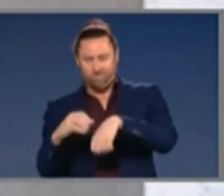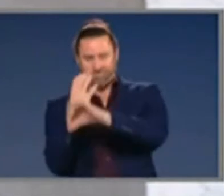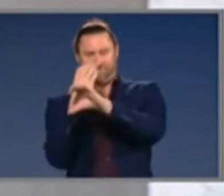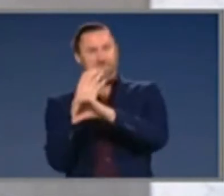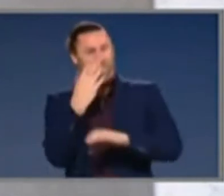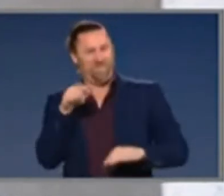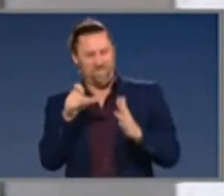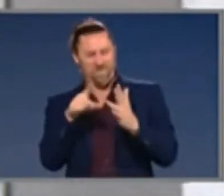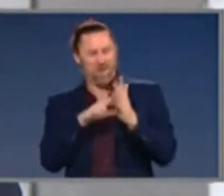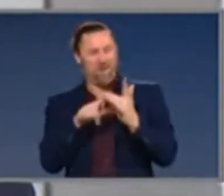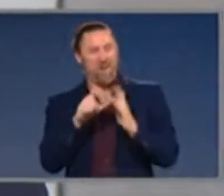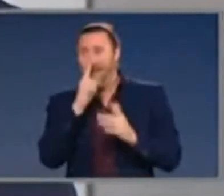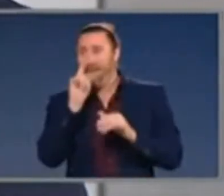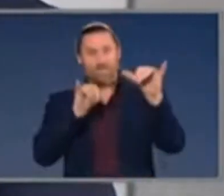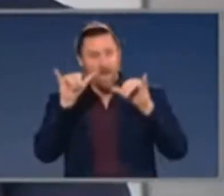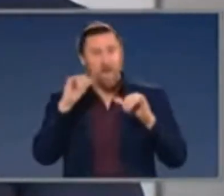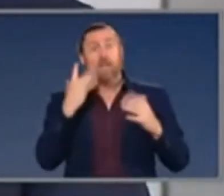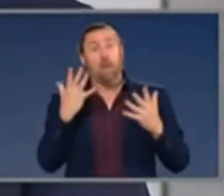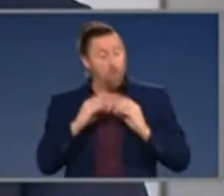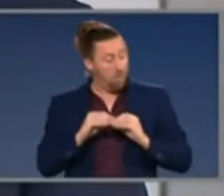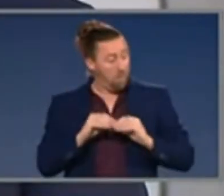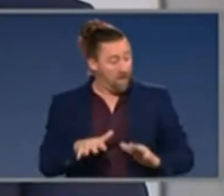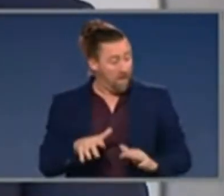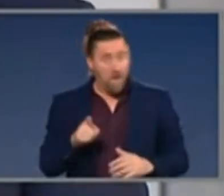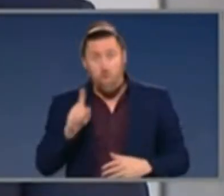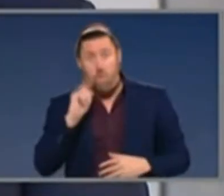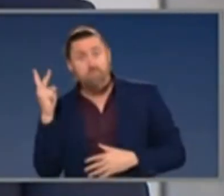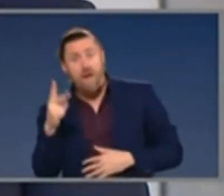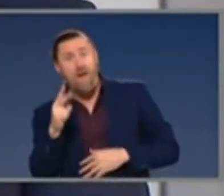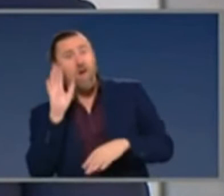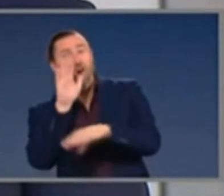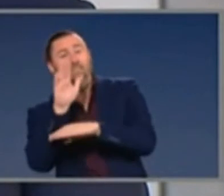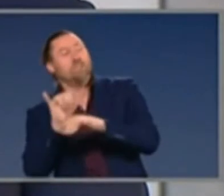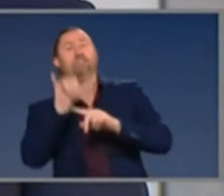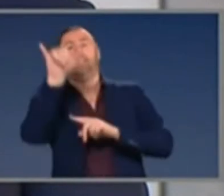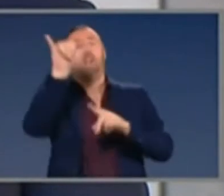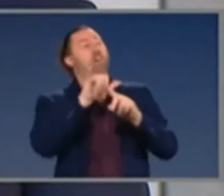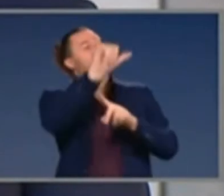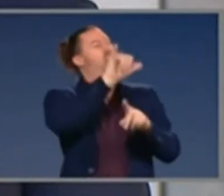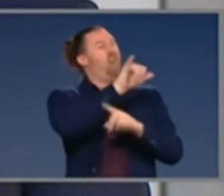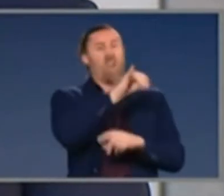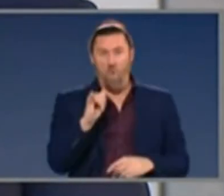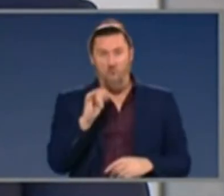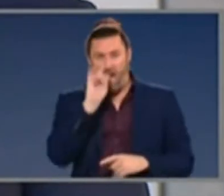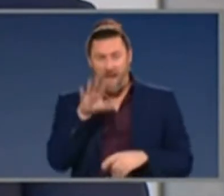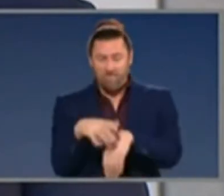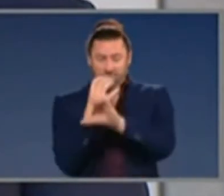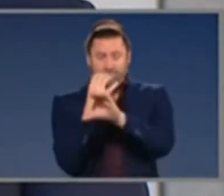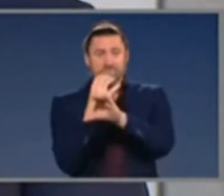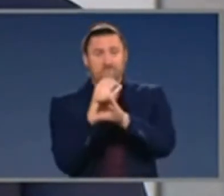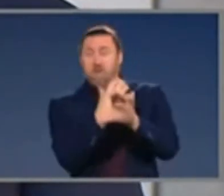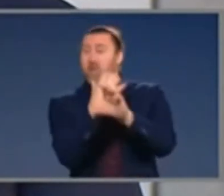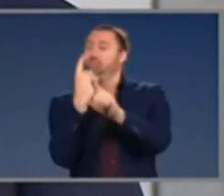the interim. After the crisis, do you intend to travel normally, or do you think that virtual summits will be a part of the